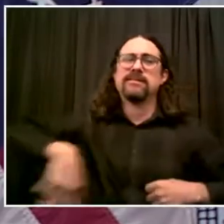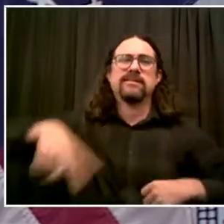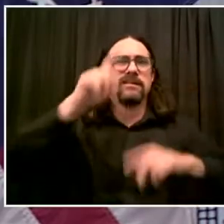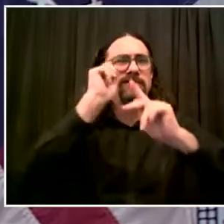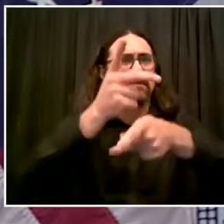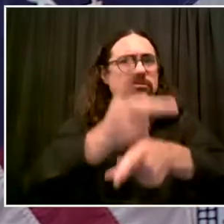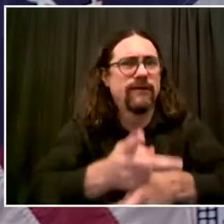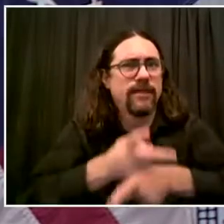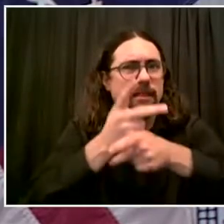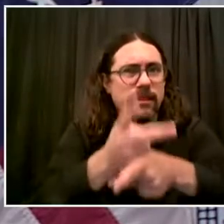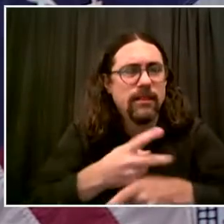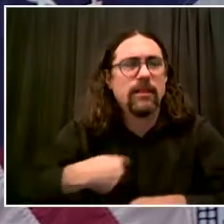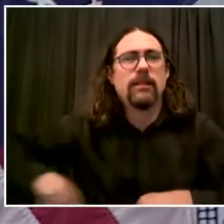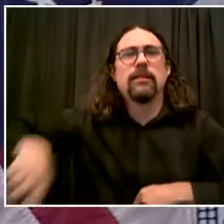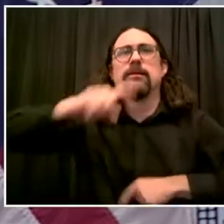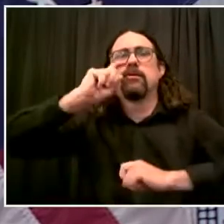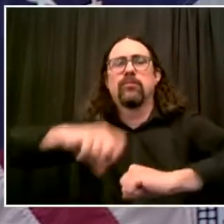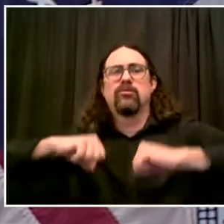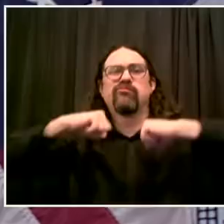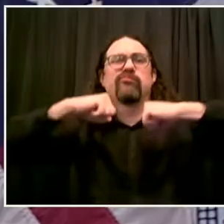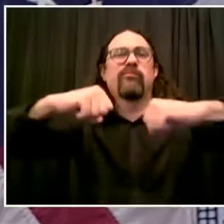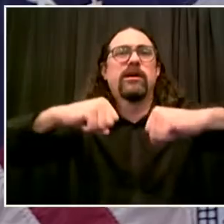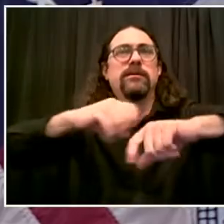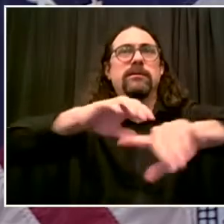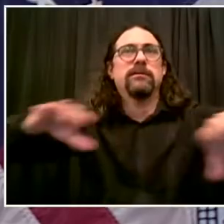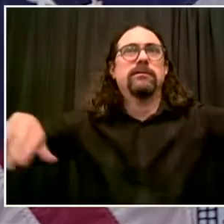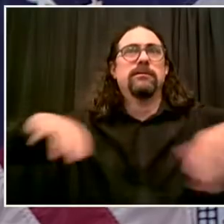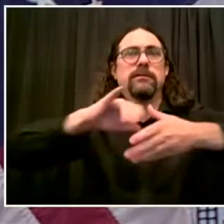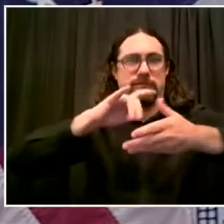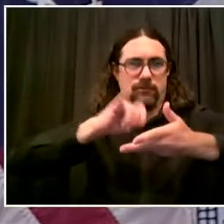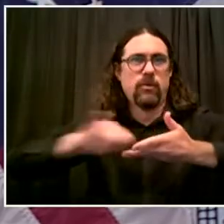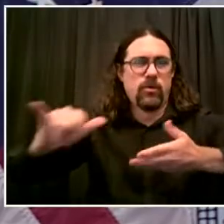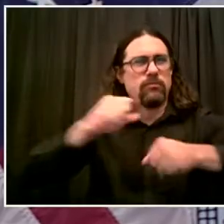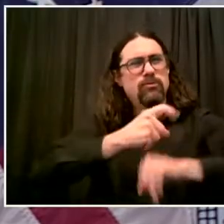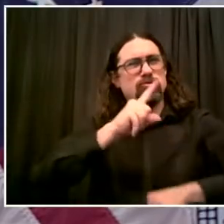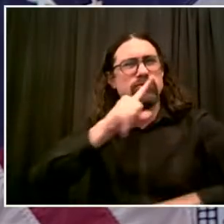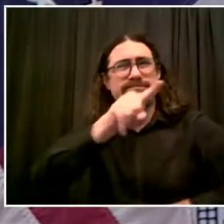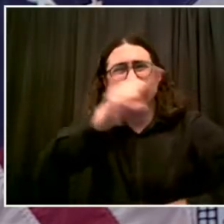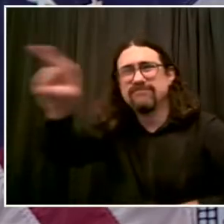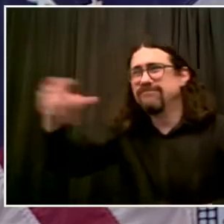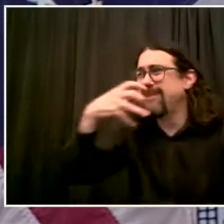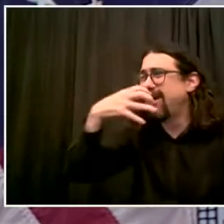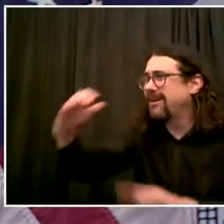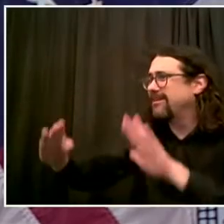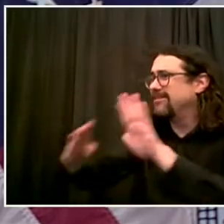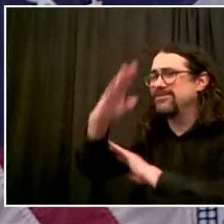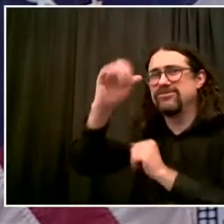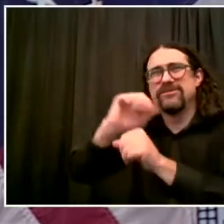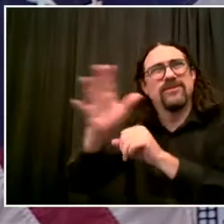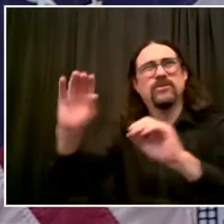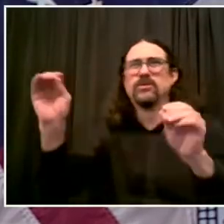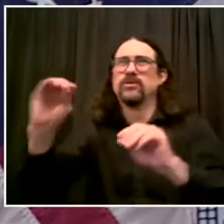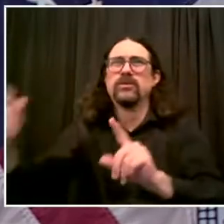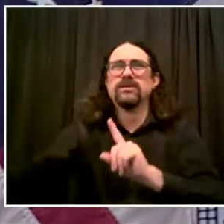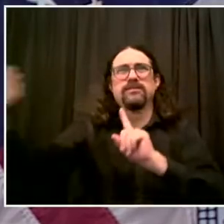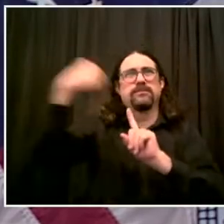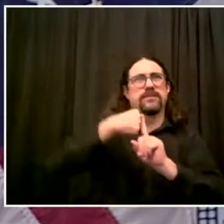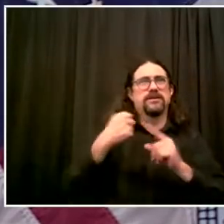quarantine, and we have much more capacity to do that now. So that's something we're in dialogue with the state on, and we'll have more to say on that